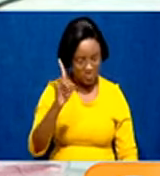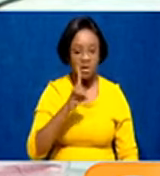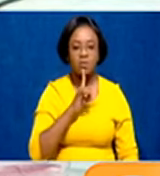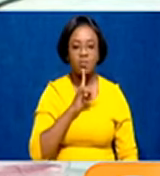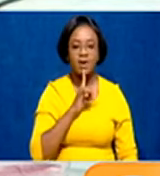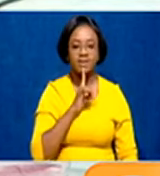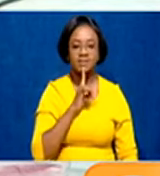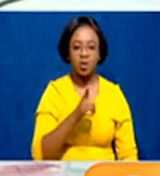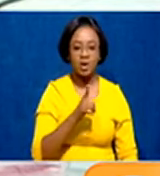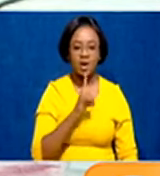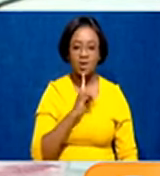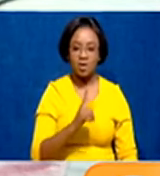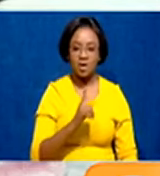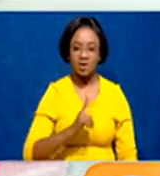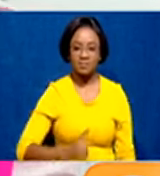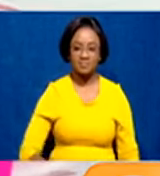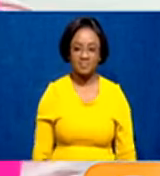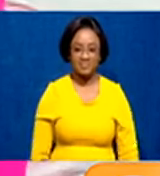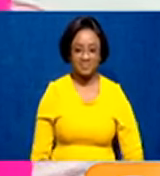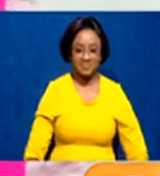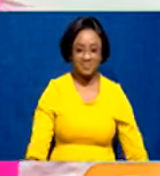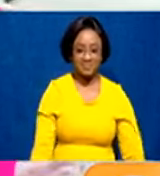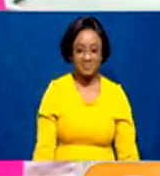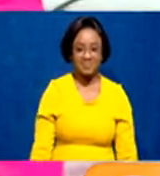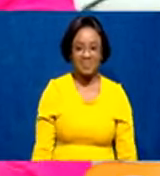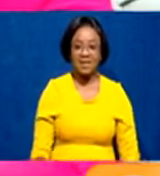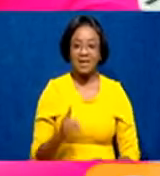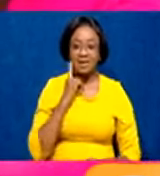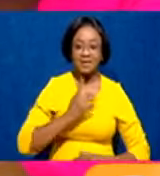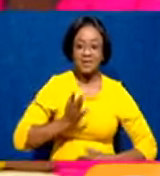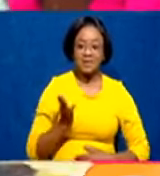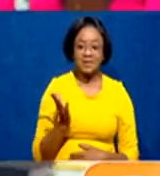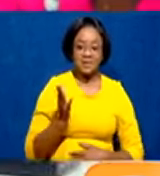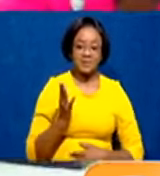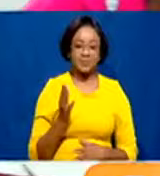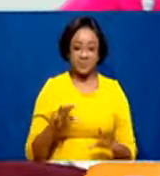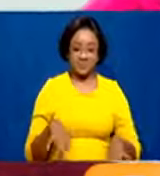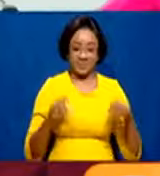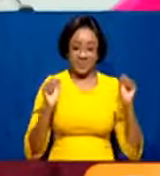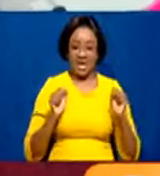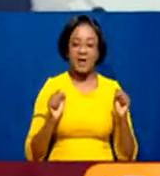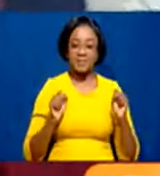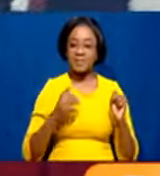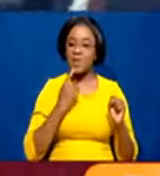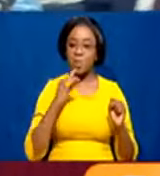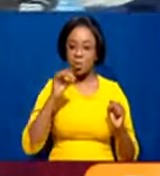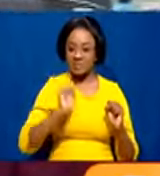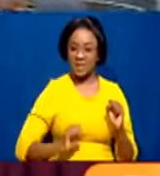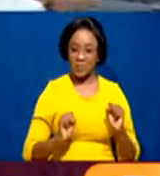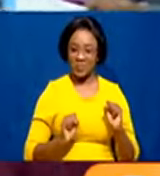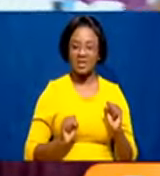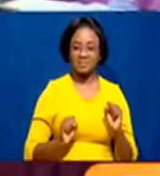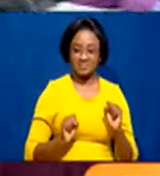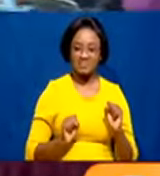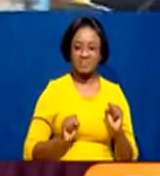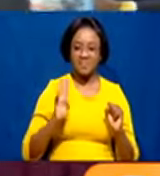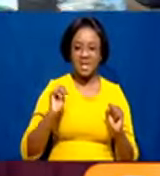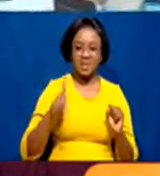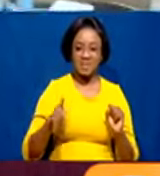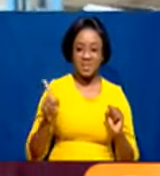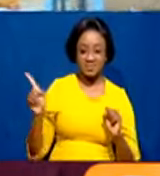Order. The National Assembly's Public Investment Committee, chaired by Pokot South lawmaker David Kosing, unearthed what